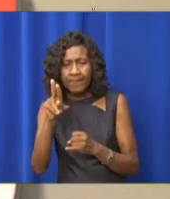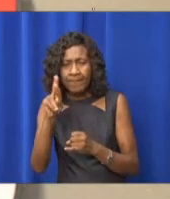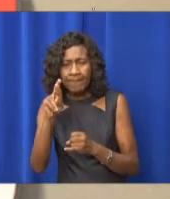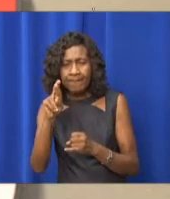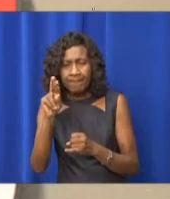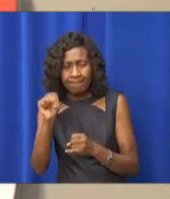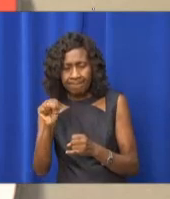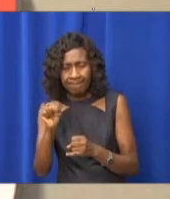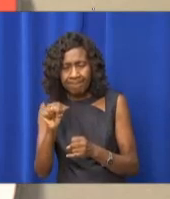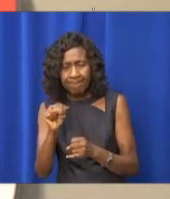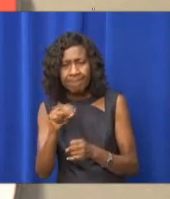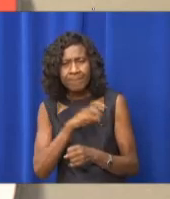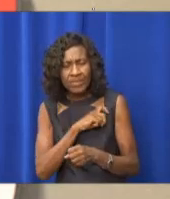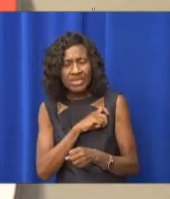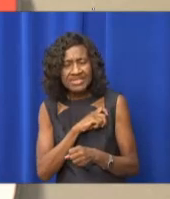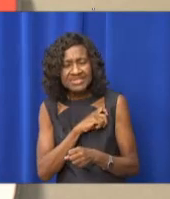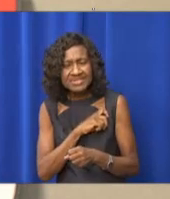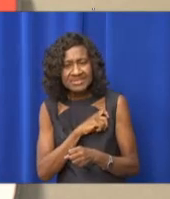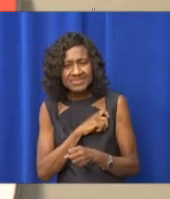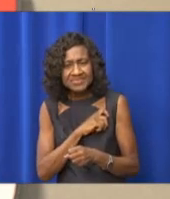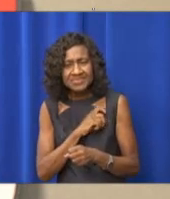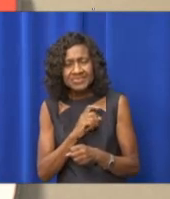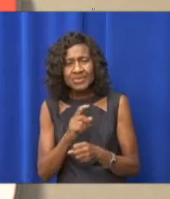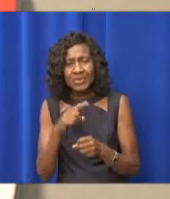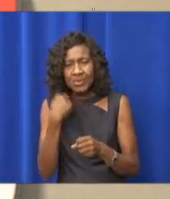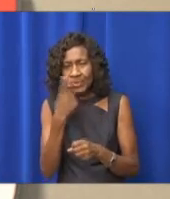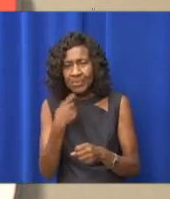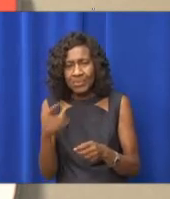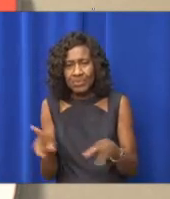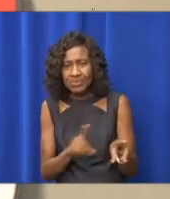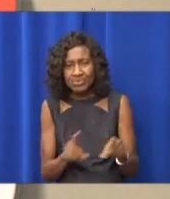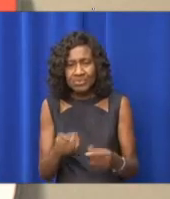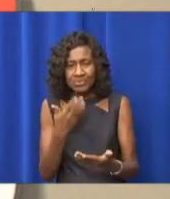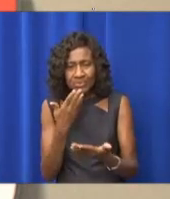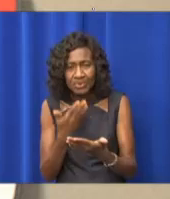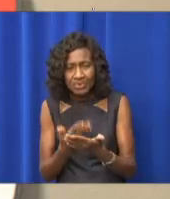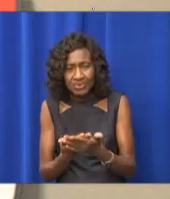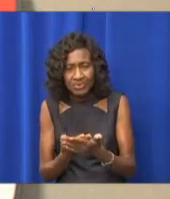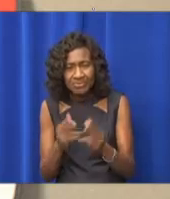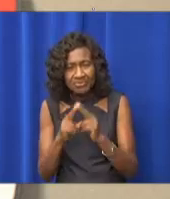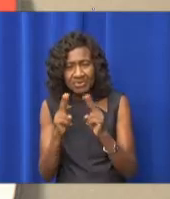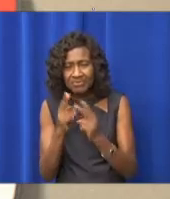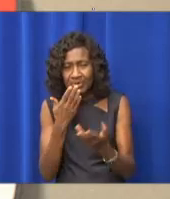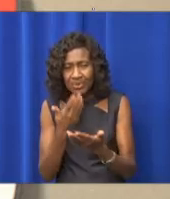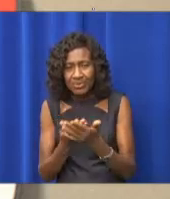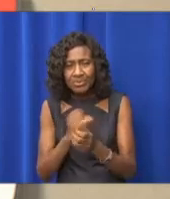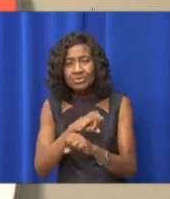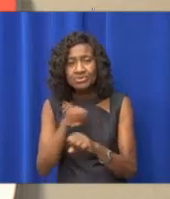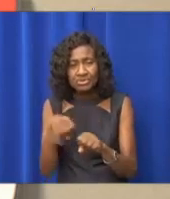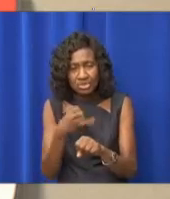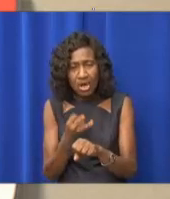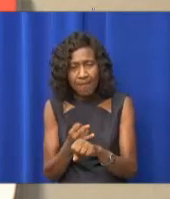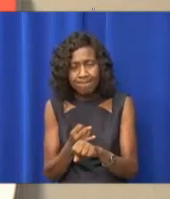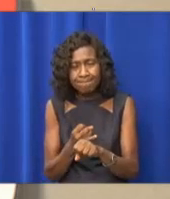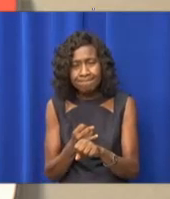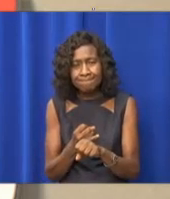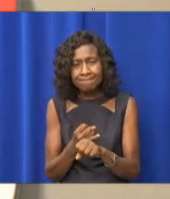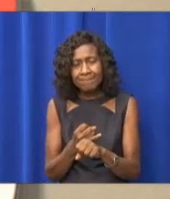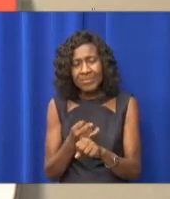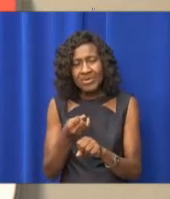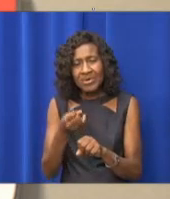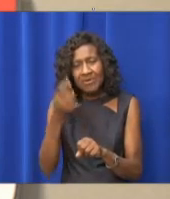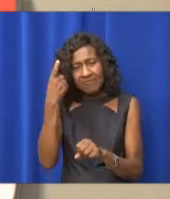Special Constables, who continue to do an outstanding job for us on the front line after what is now many weeks of